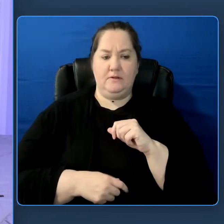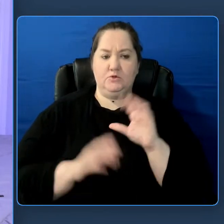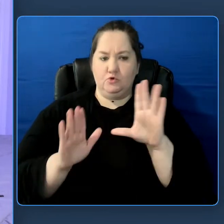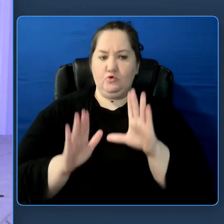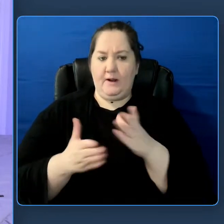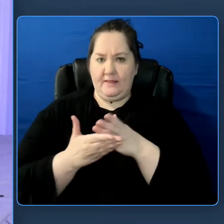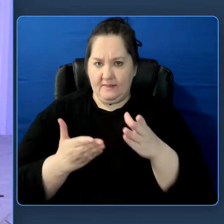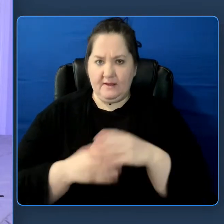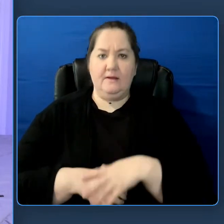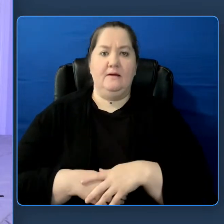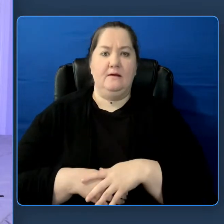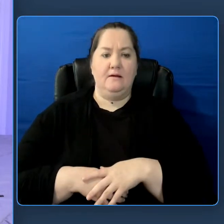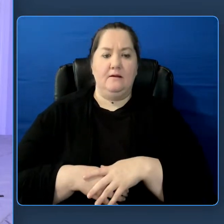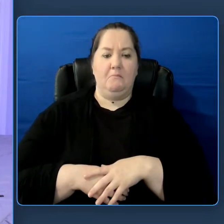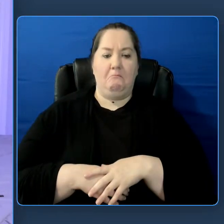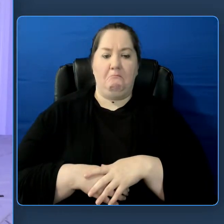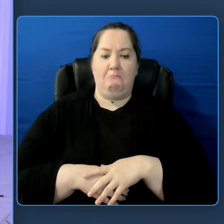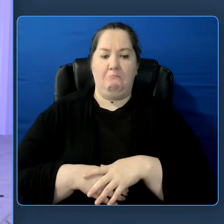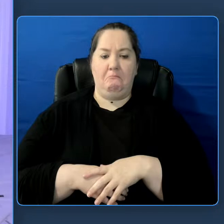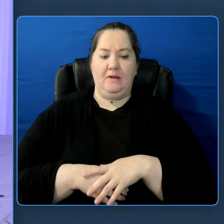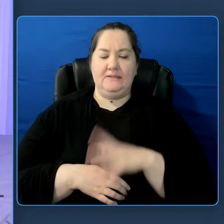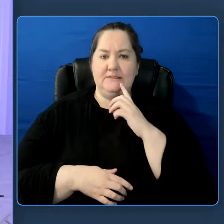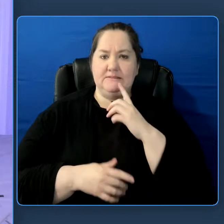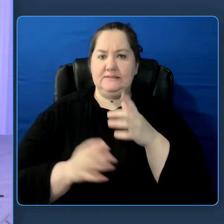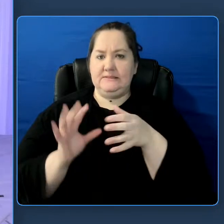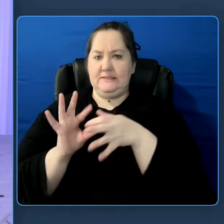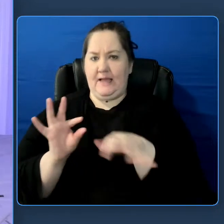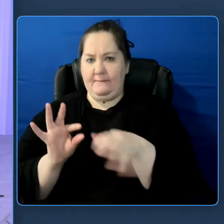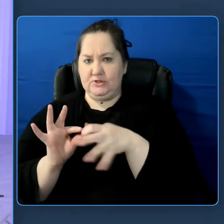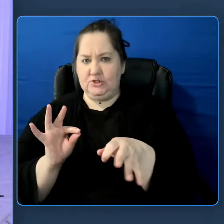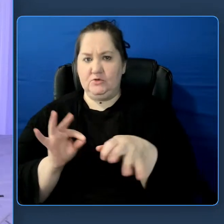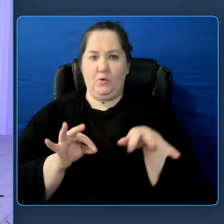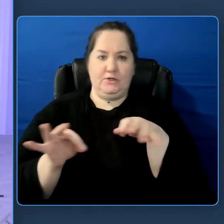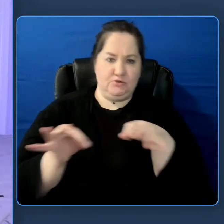because I look at it as it's just mixing the captioning